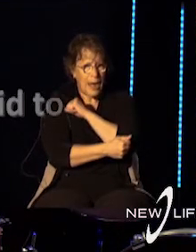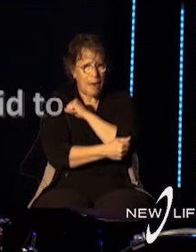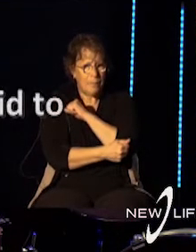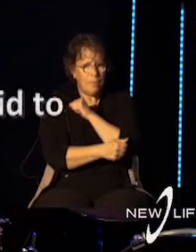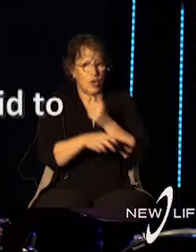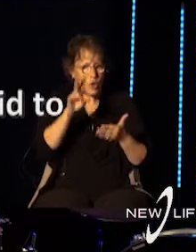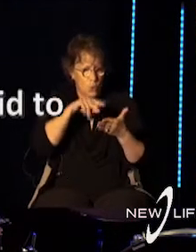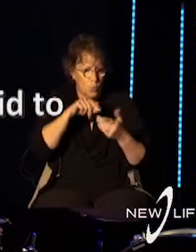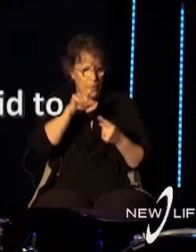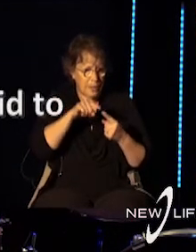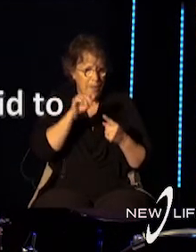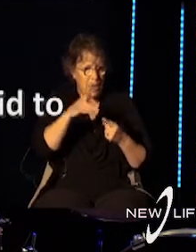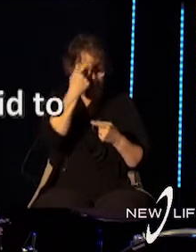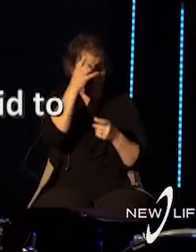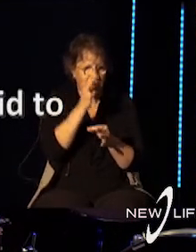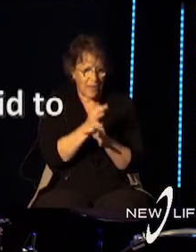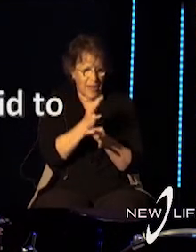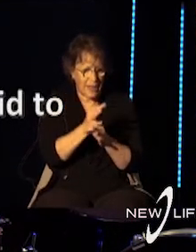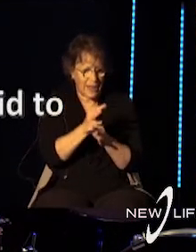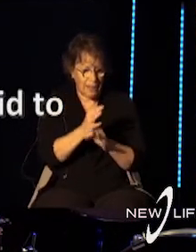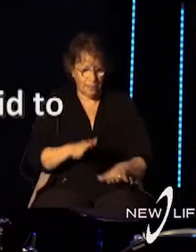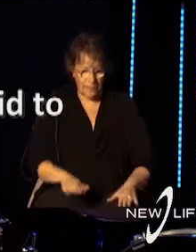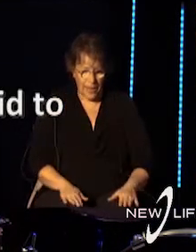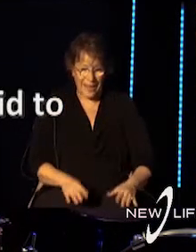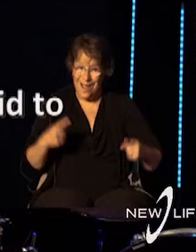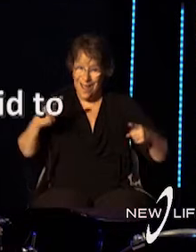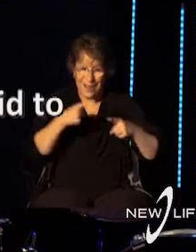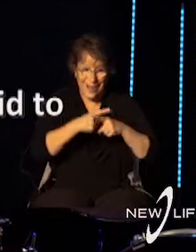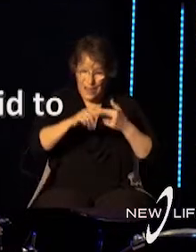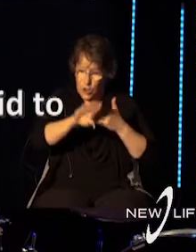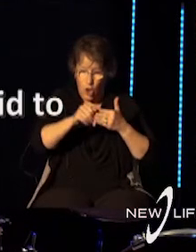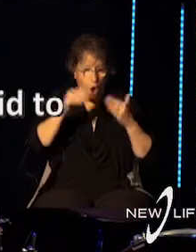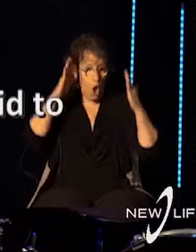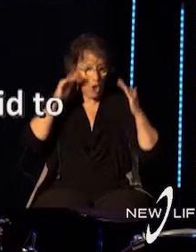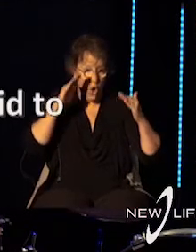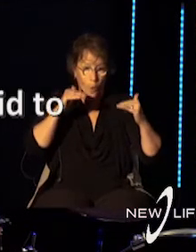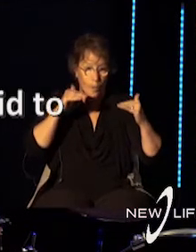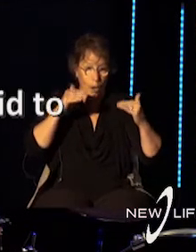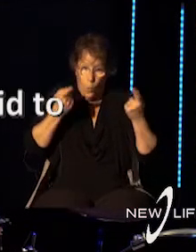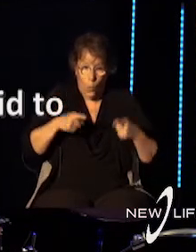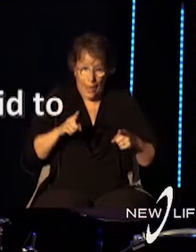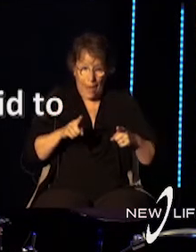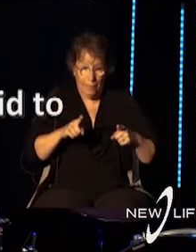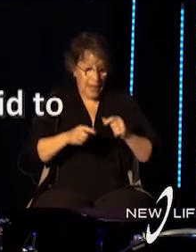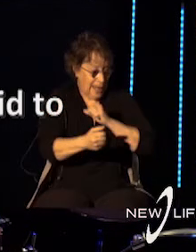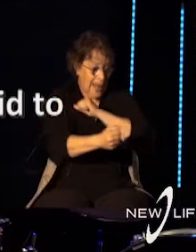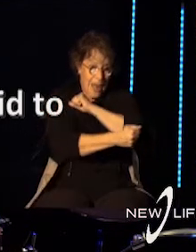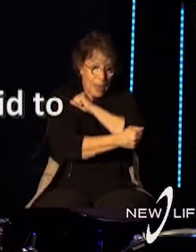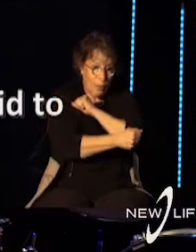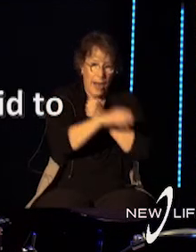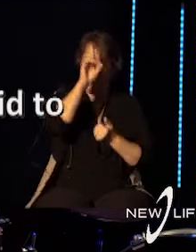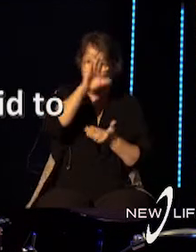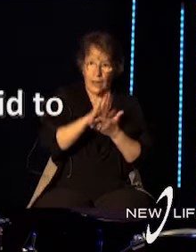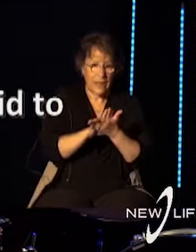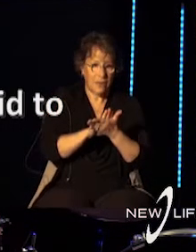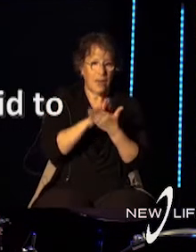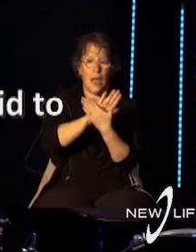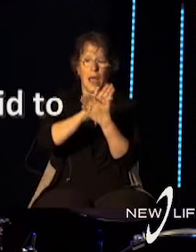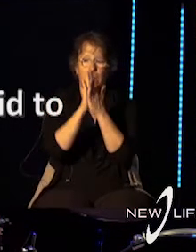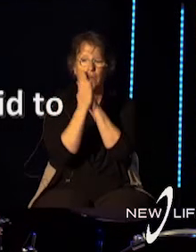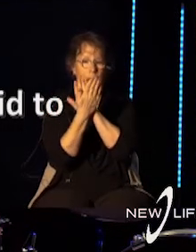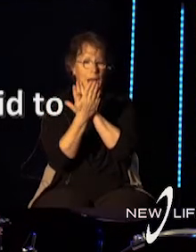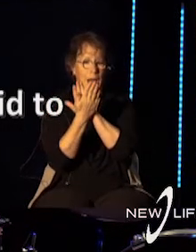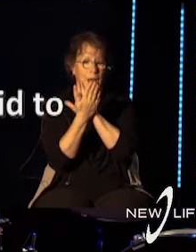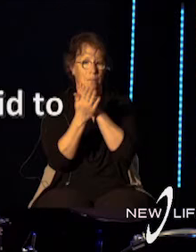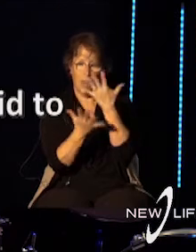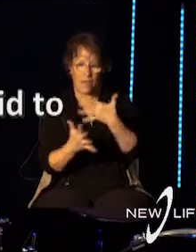all hope, Abraham in hope believed and so became the father of many nations. Just as it had been said to him,